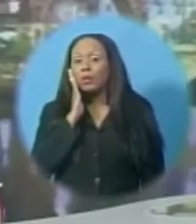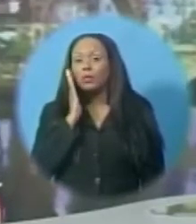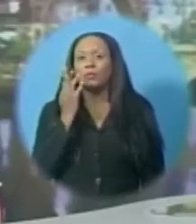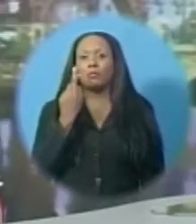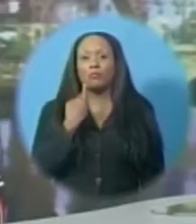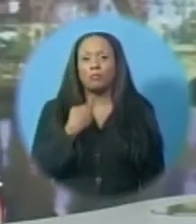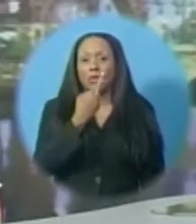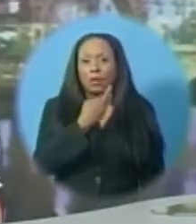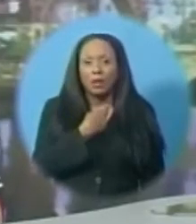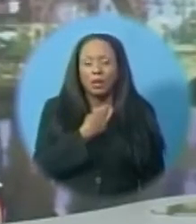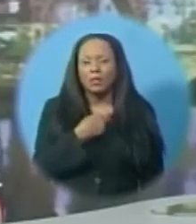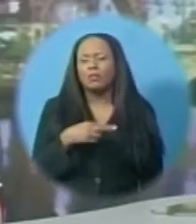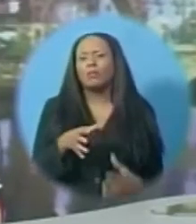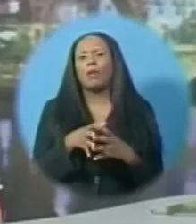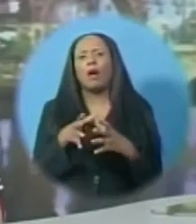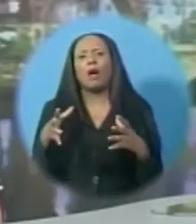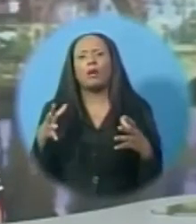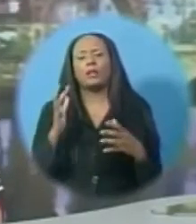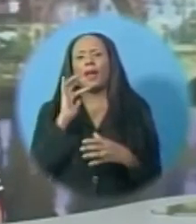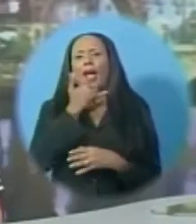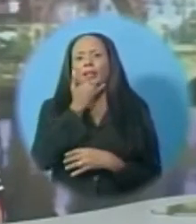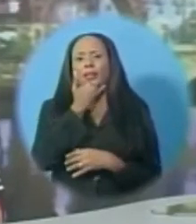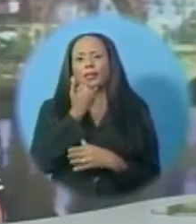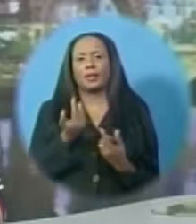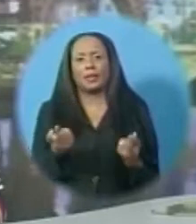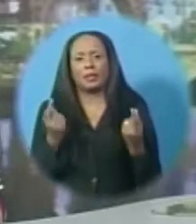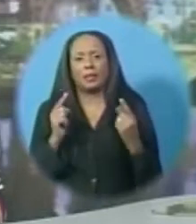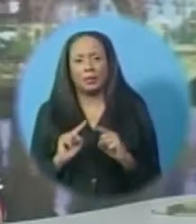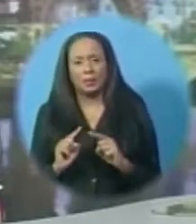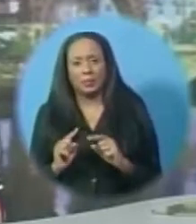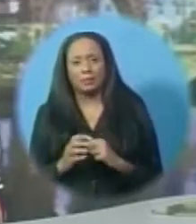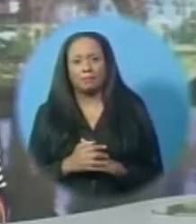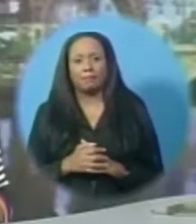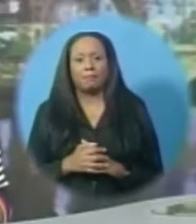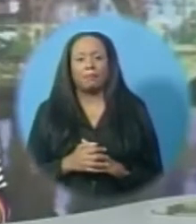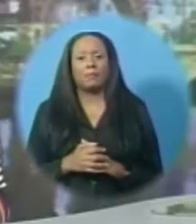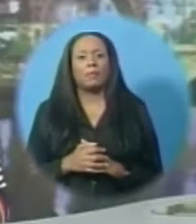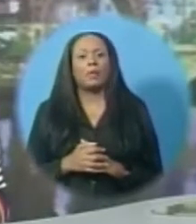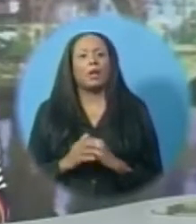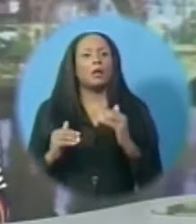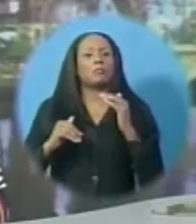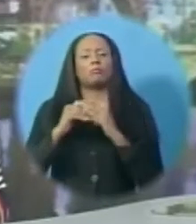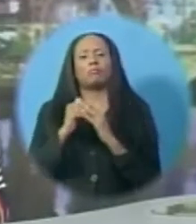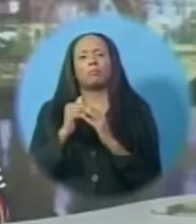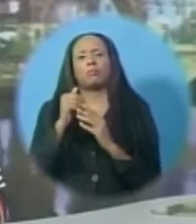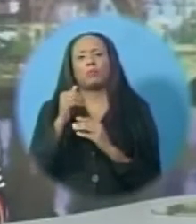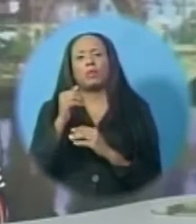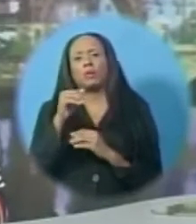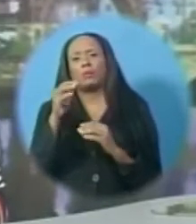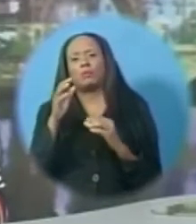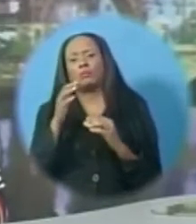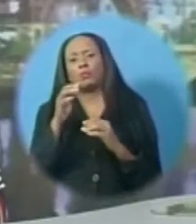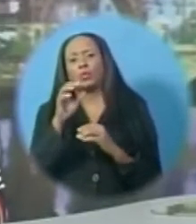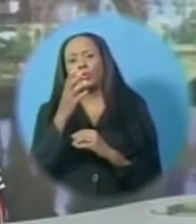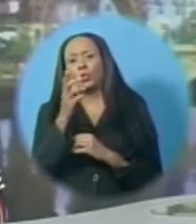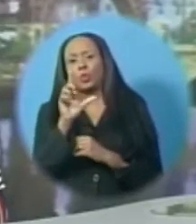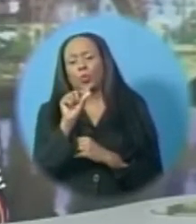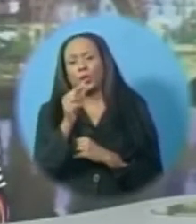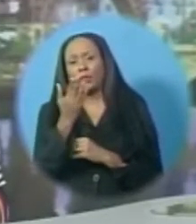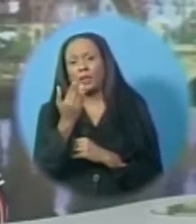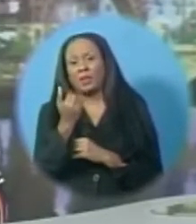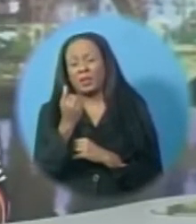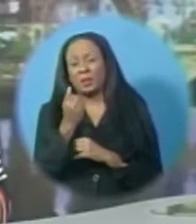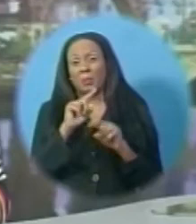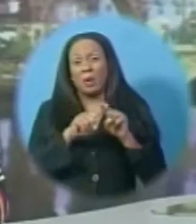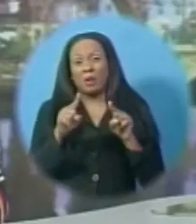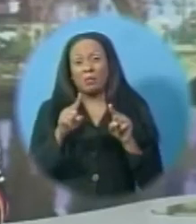for most of the incidents reported in the workplace up to 2015, with more than 500 in